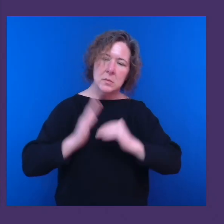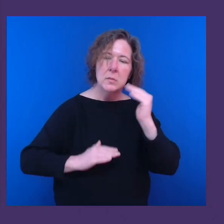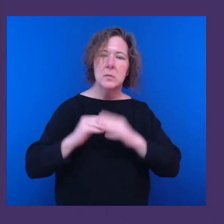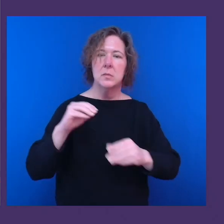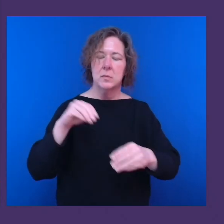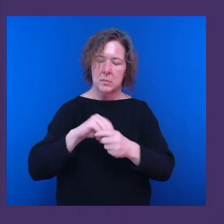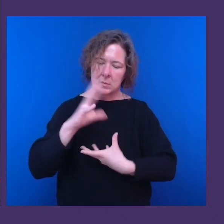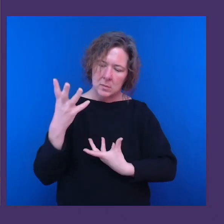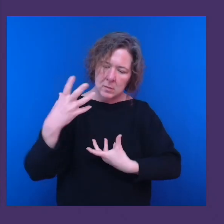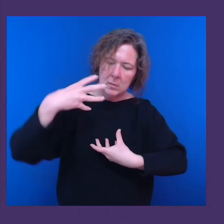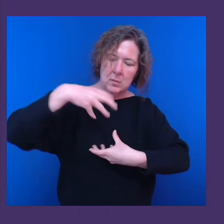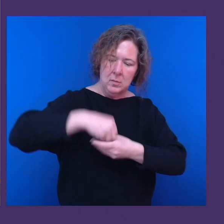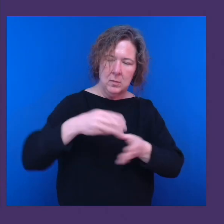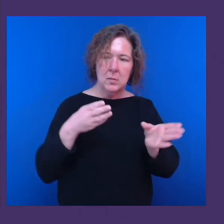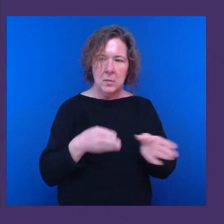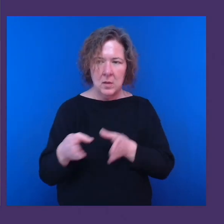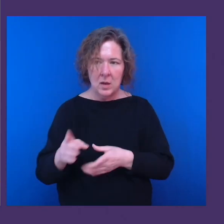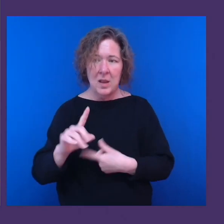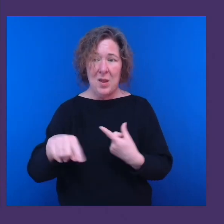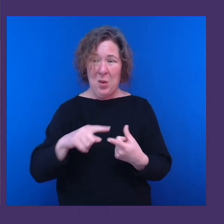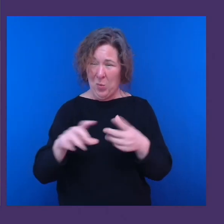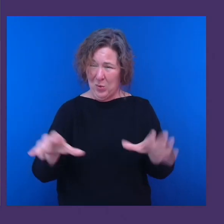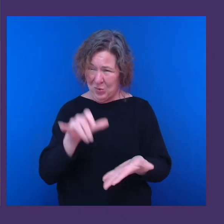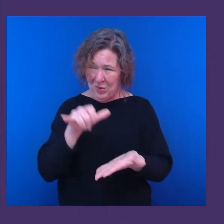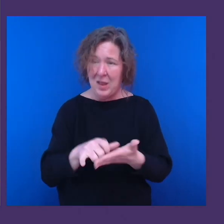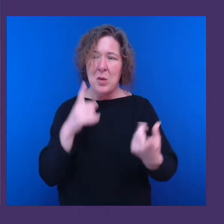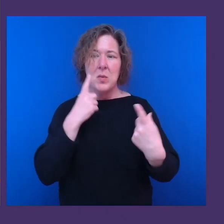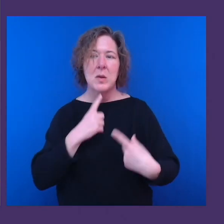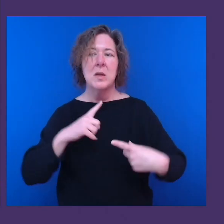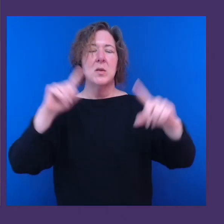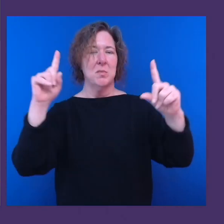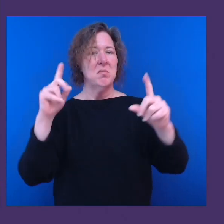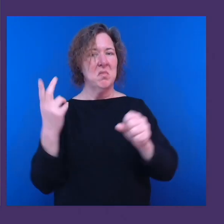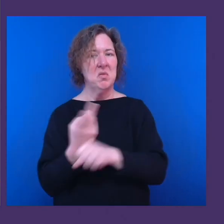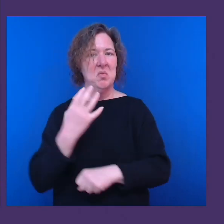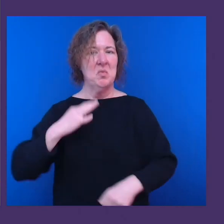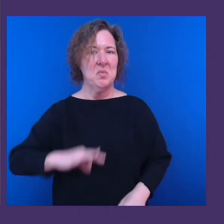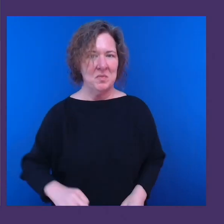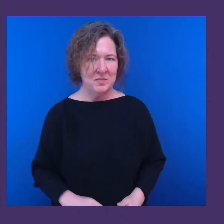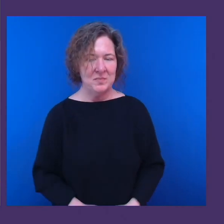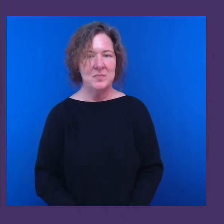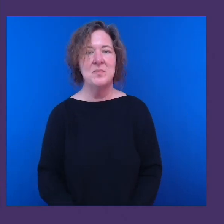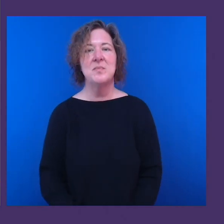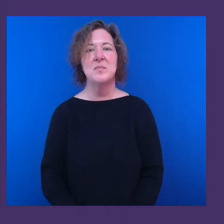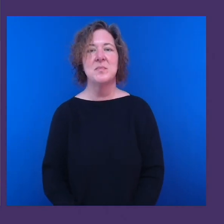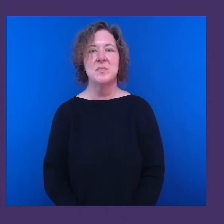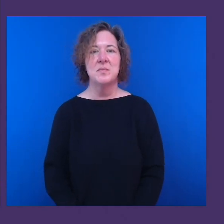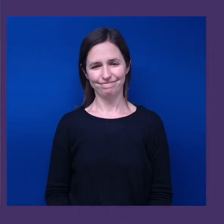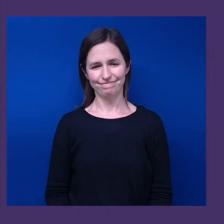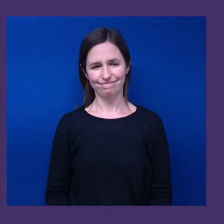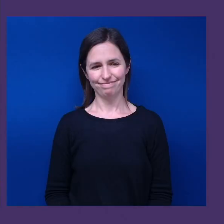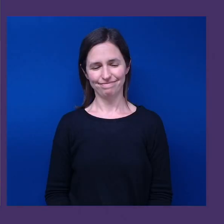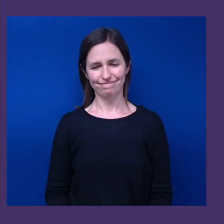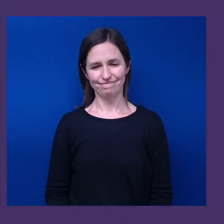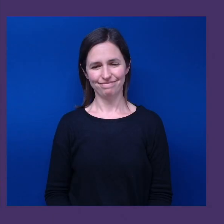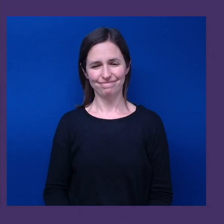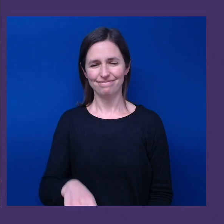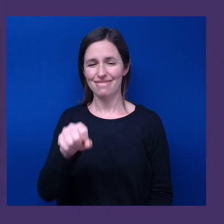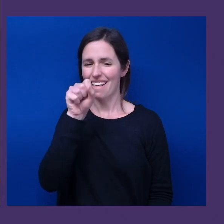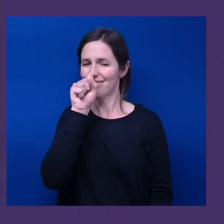inclusive manner. And when you do that, you achieve a usability. Love that. It is